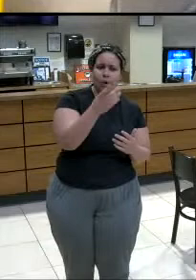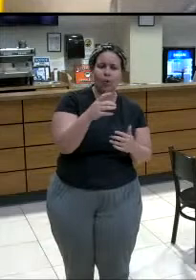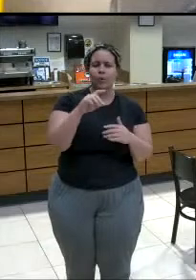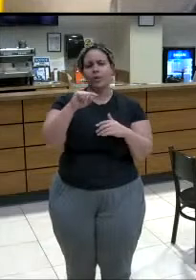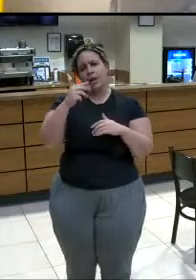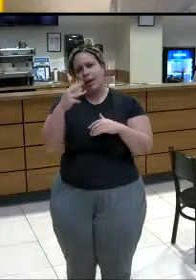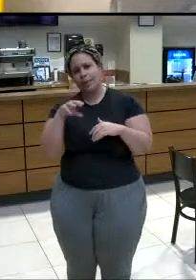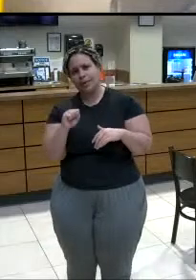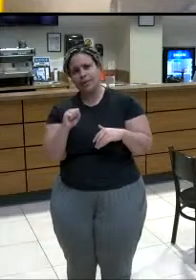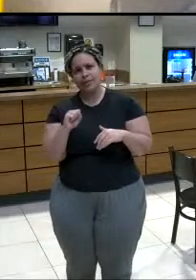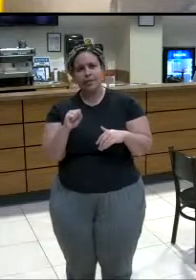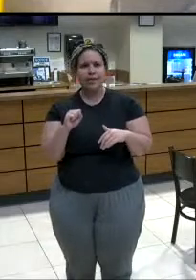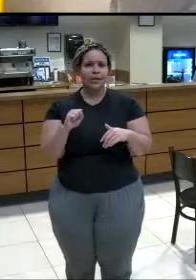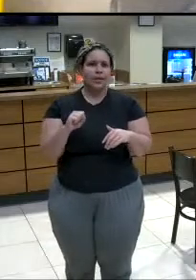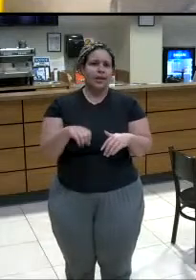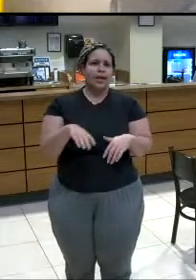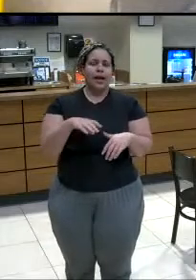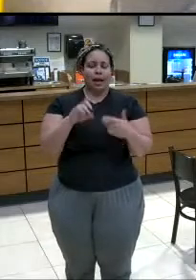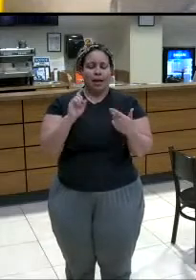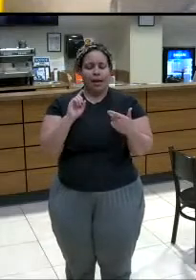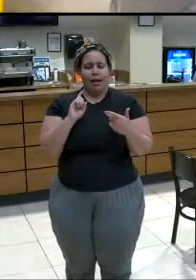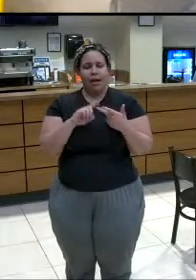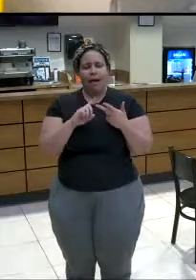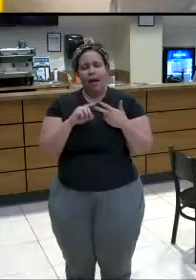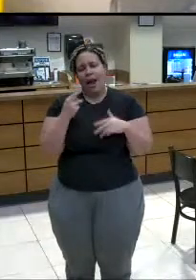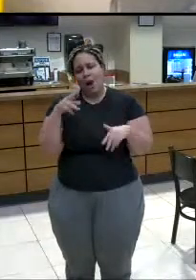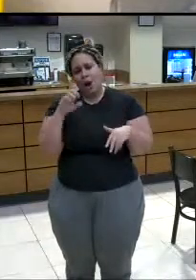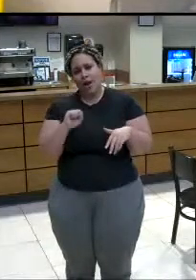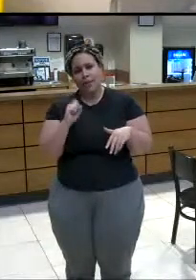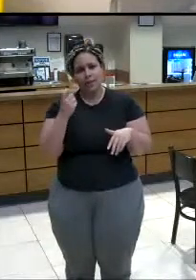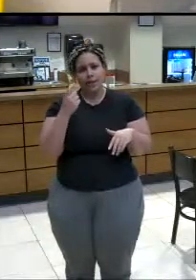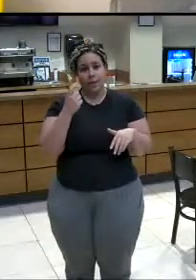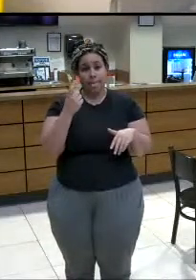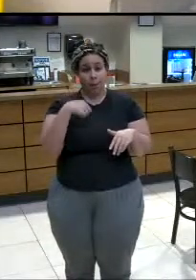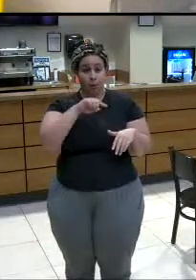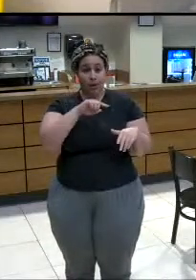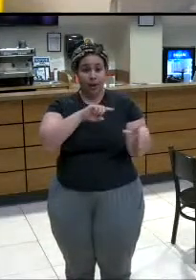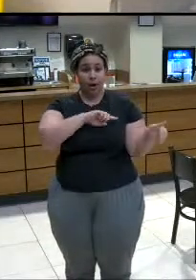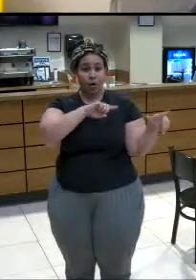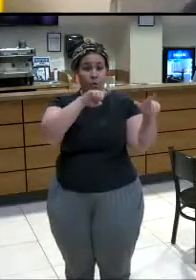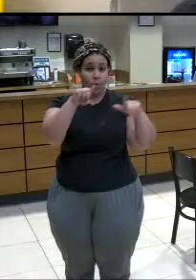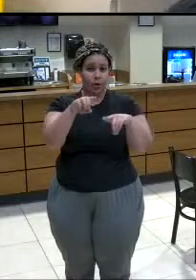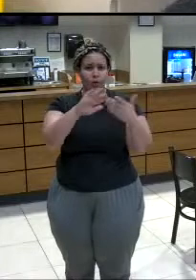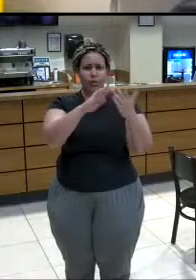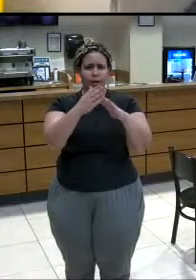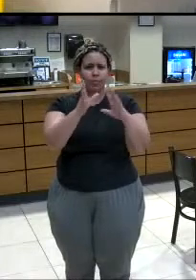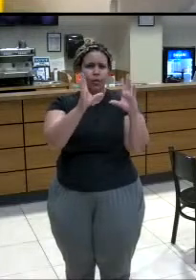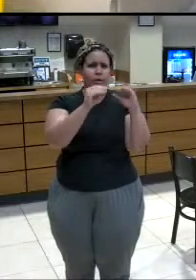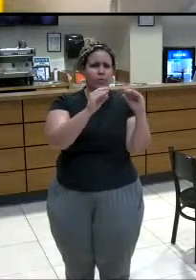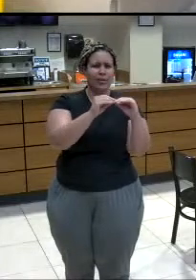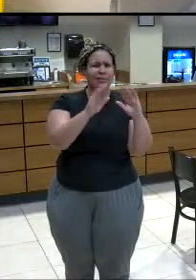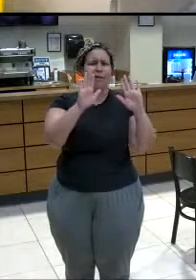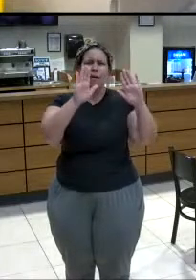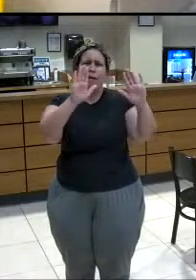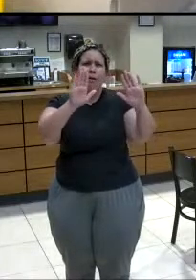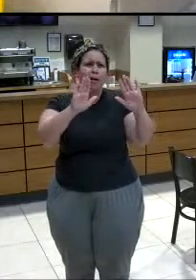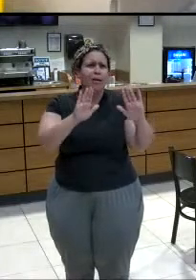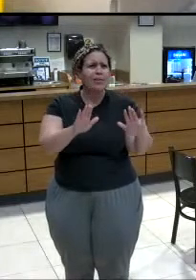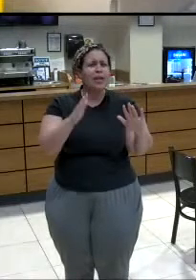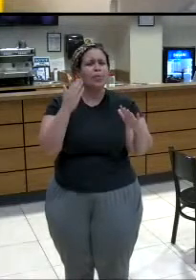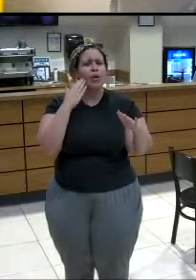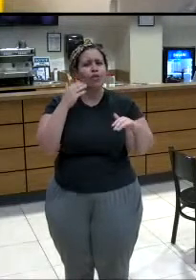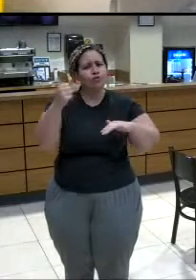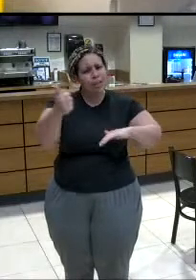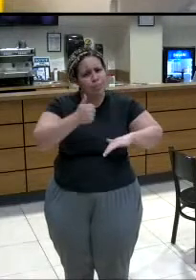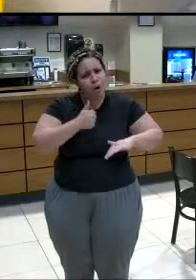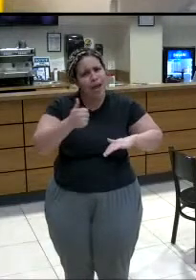my team, and we attended that community meeting. It was beautiful. I mean, just for folks to be able to transportation,